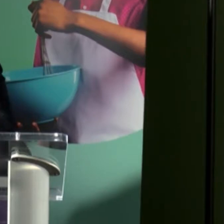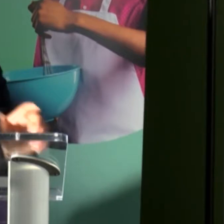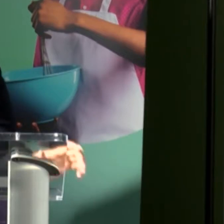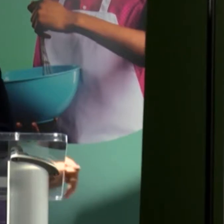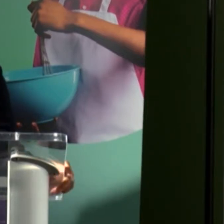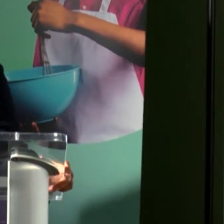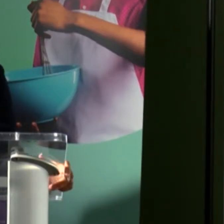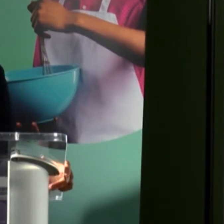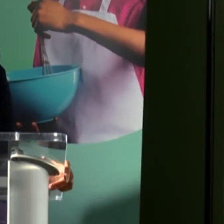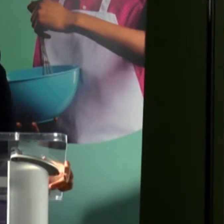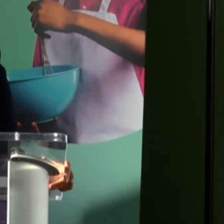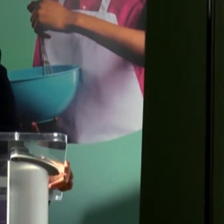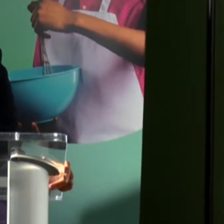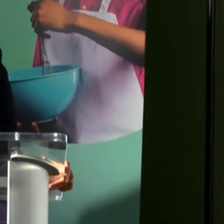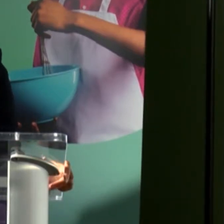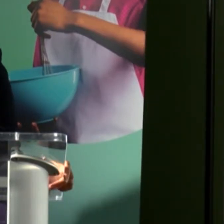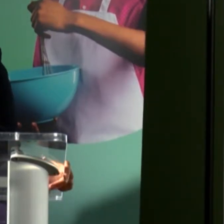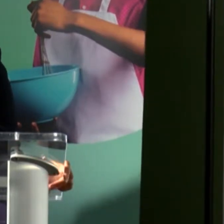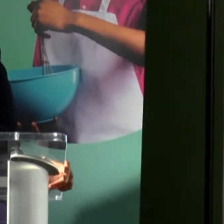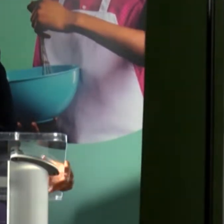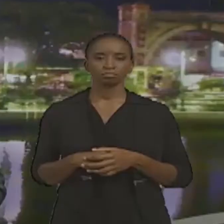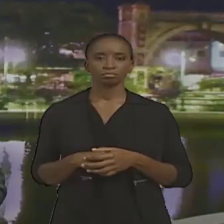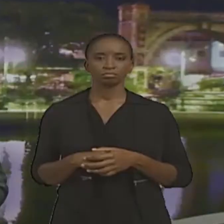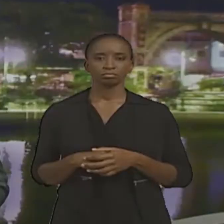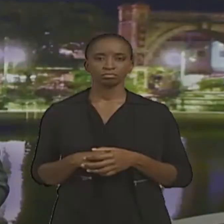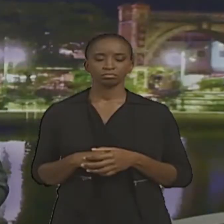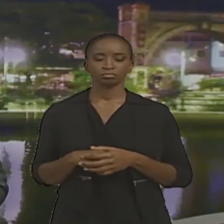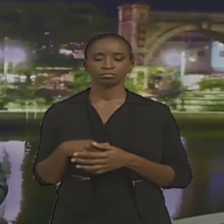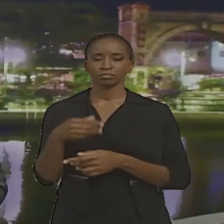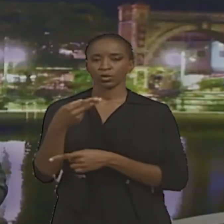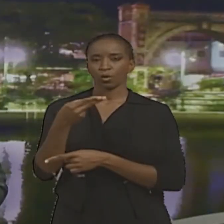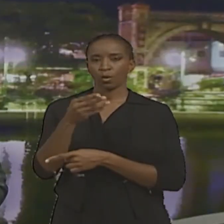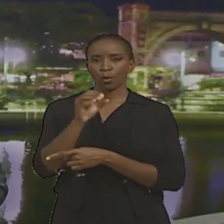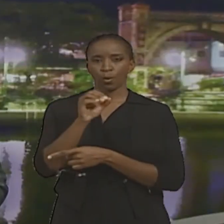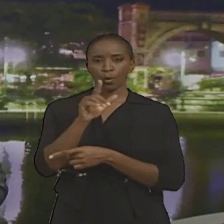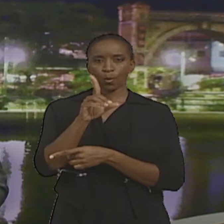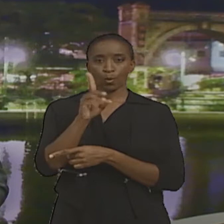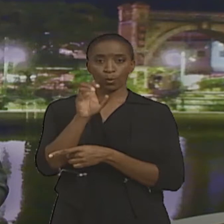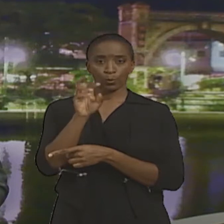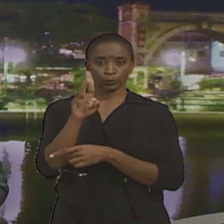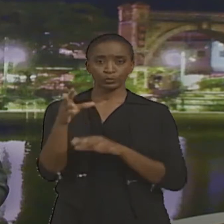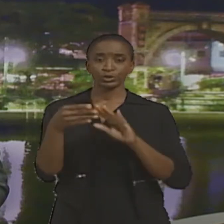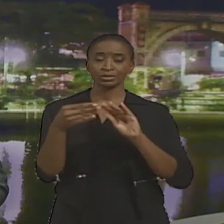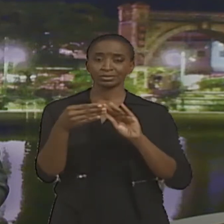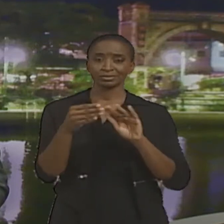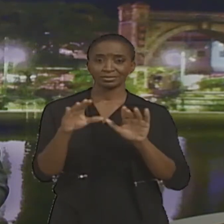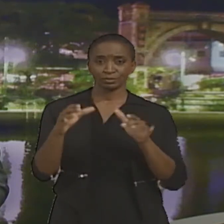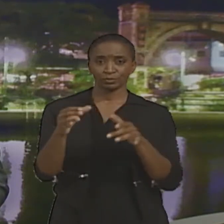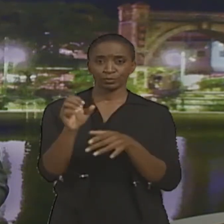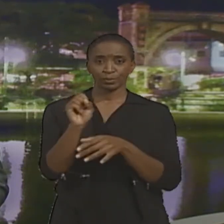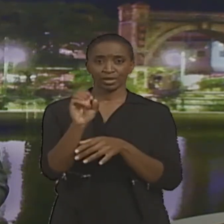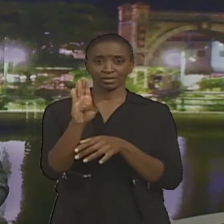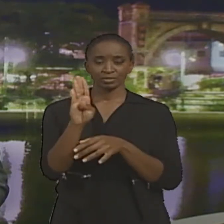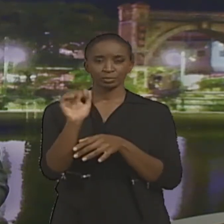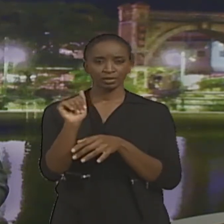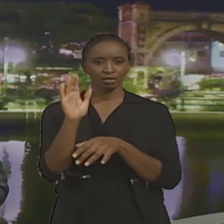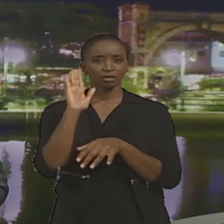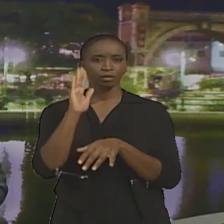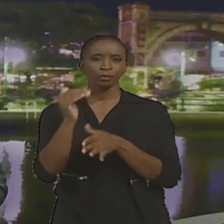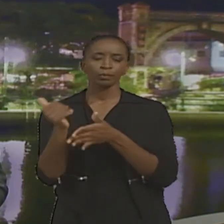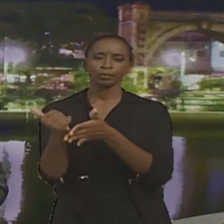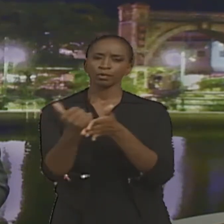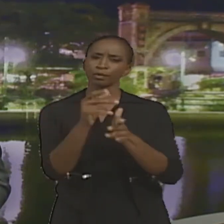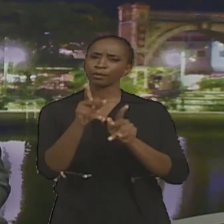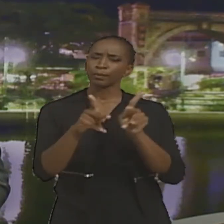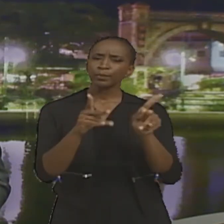been an issue of access to funding. And Ms. Holder adds that the SBA will therefore be one of the agencies which will commit to letting the